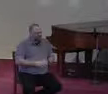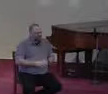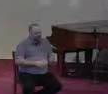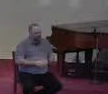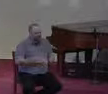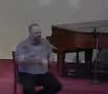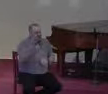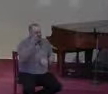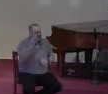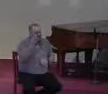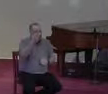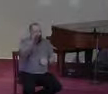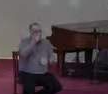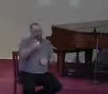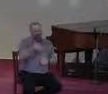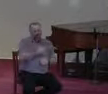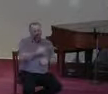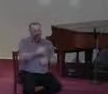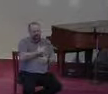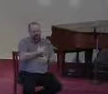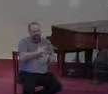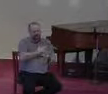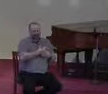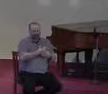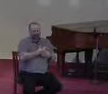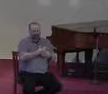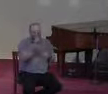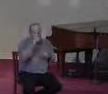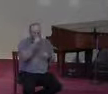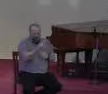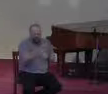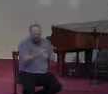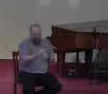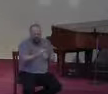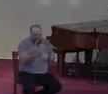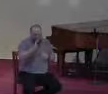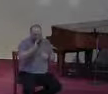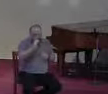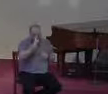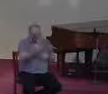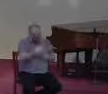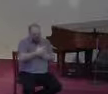See, God has a tender heart toward you and me, and he looks for tender hearts in us